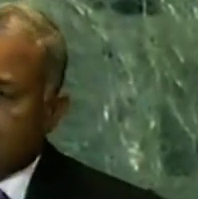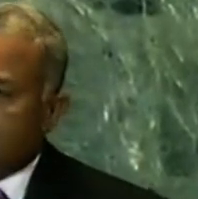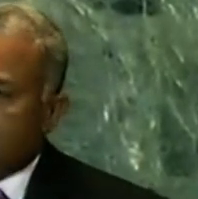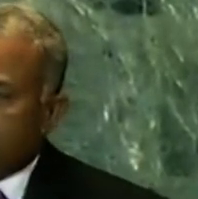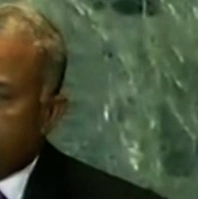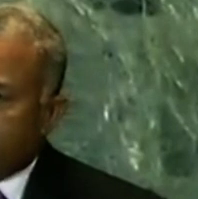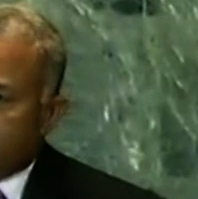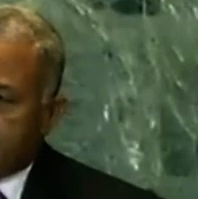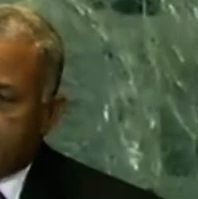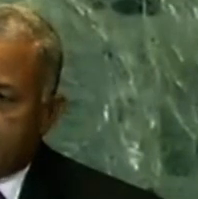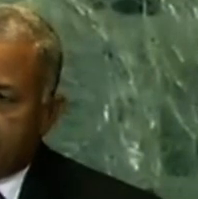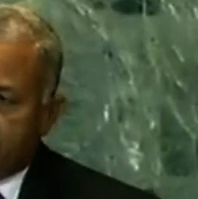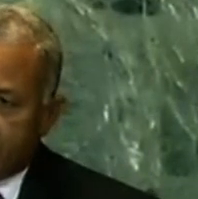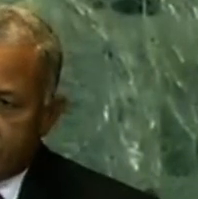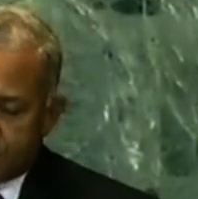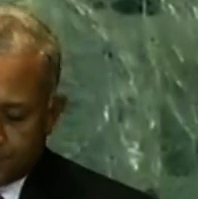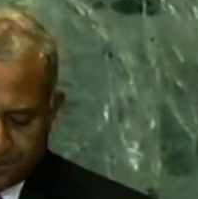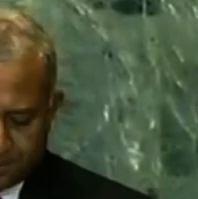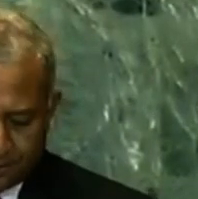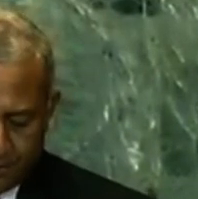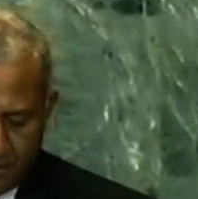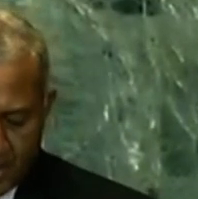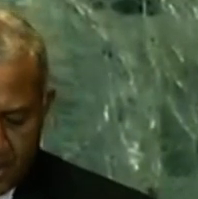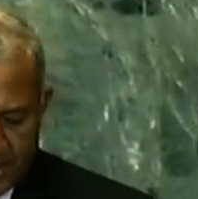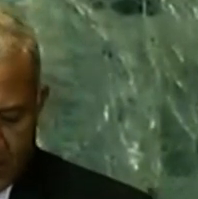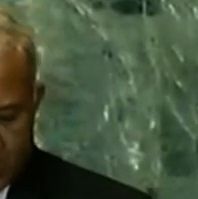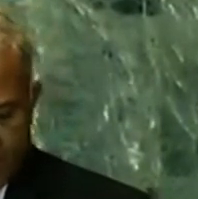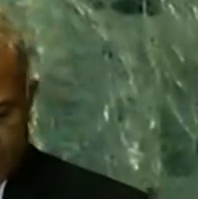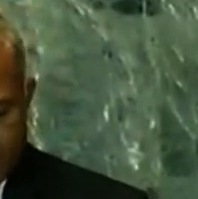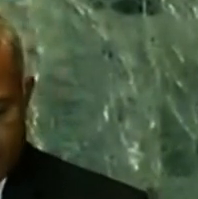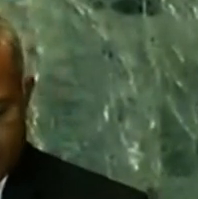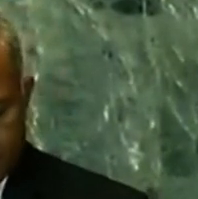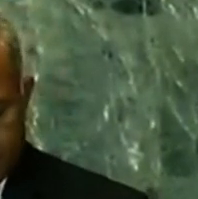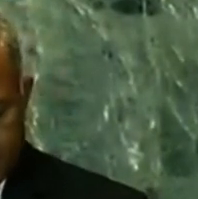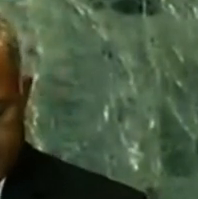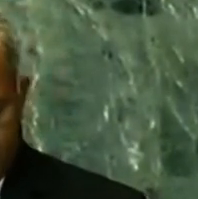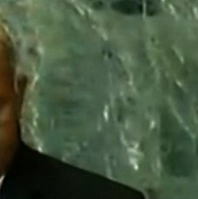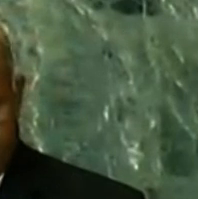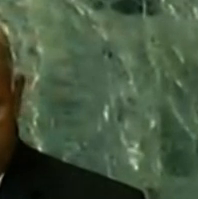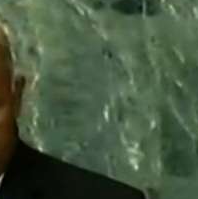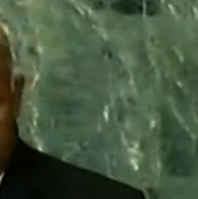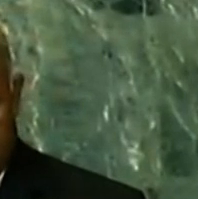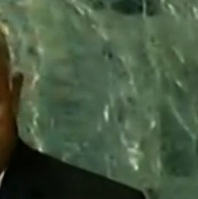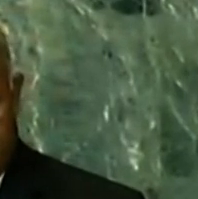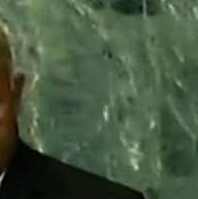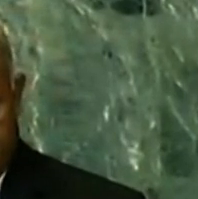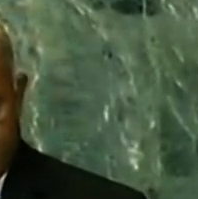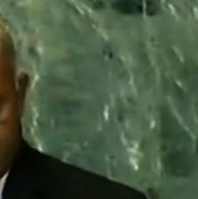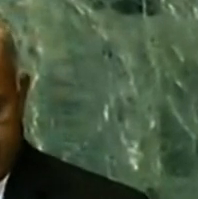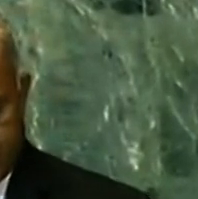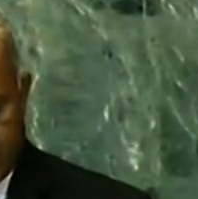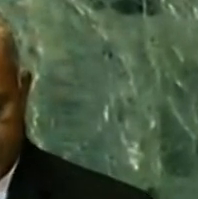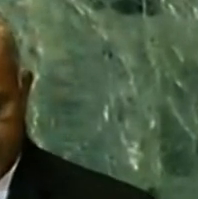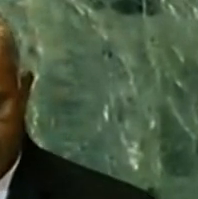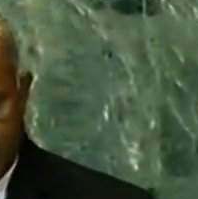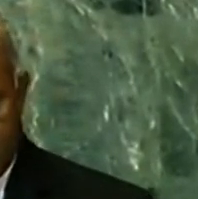respect for the dignity of all Fijians. As we enter this formative 2-year period in